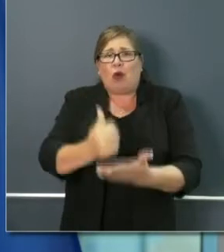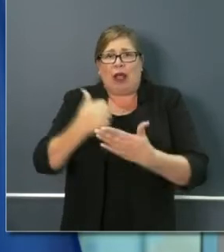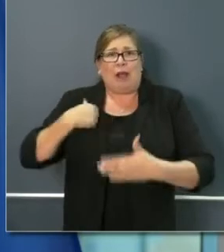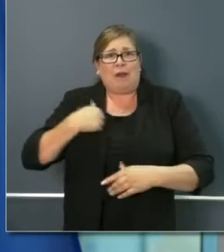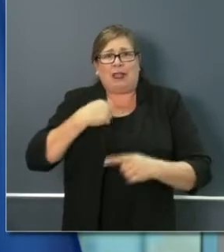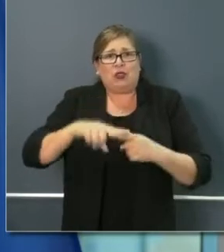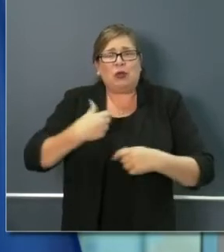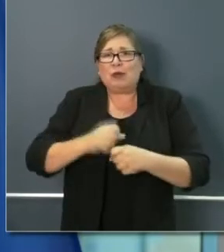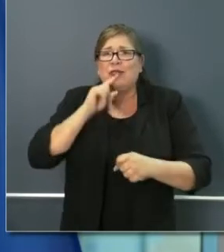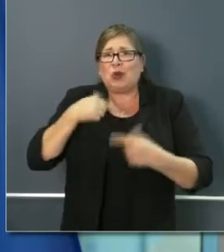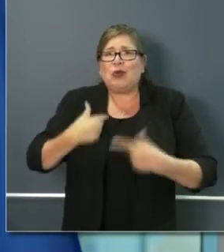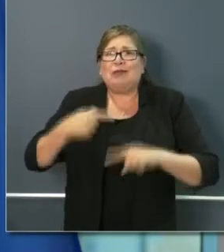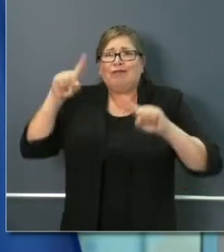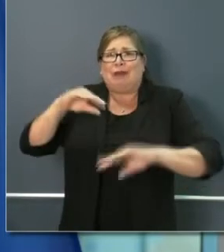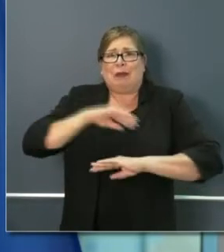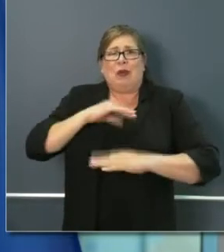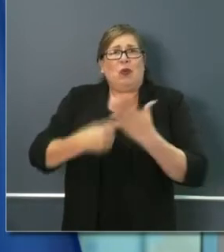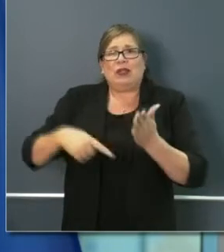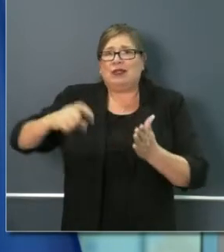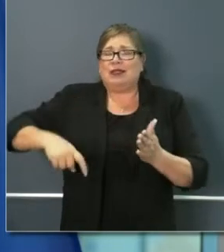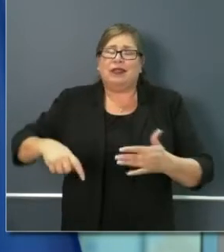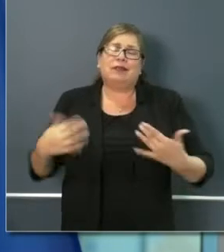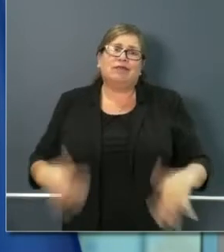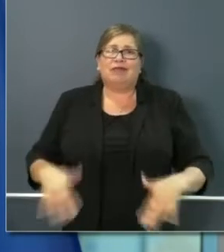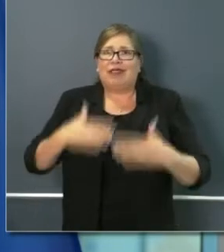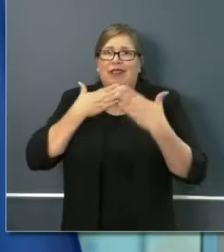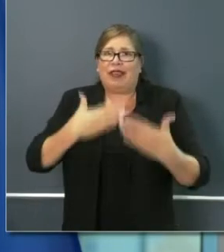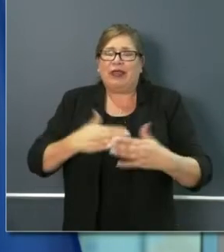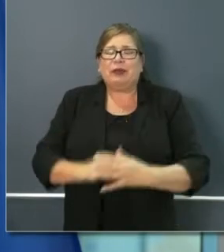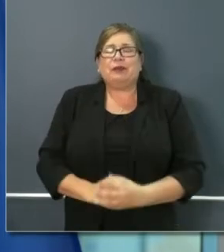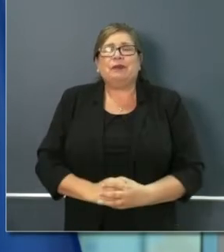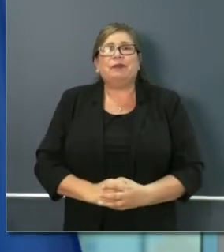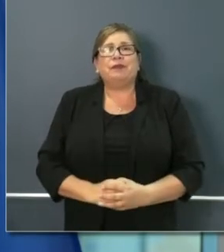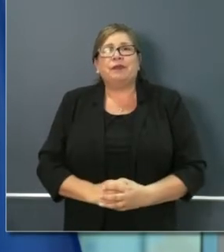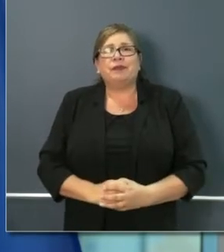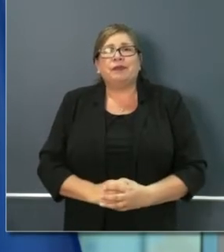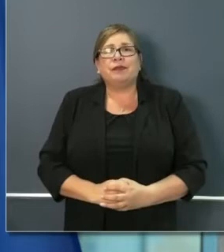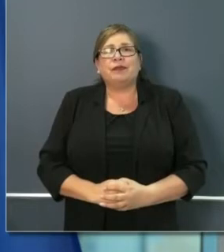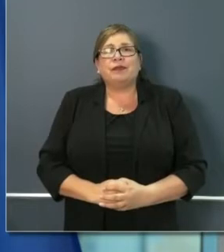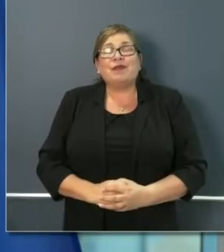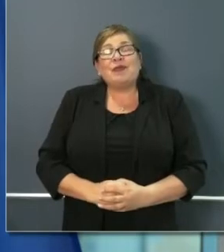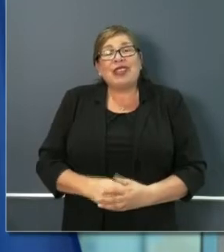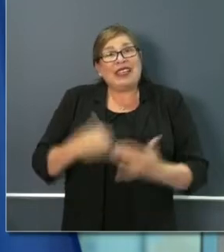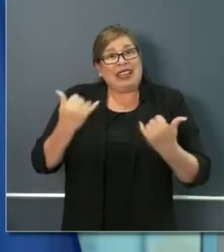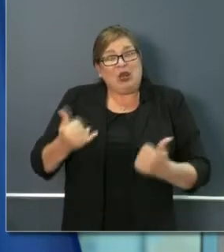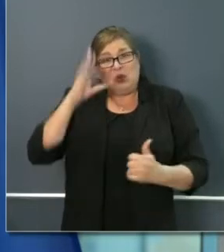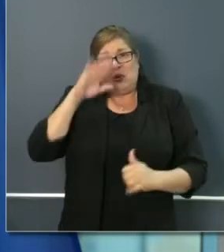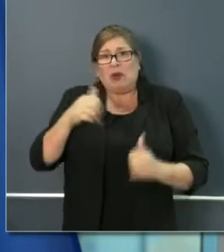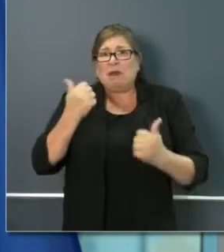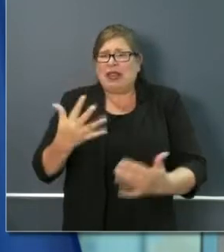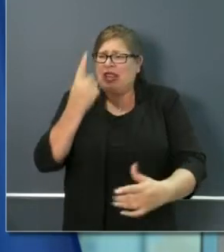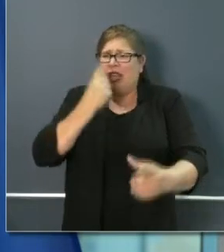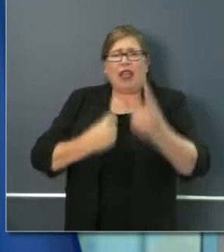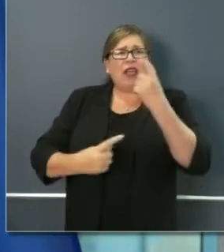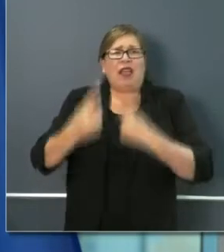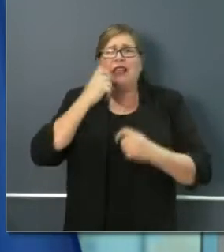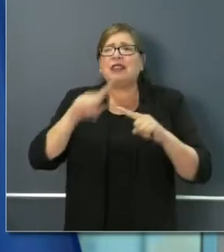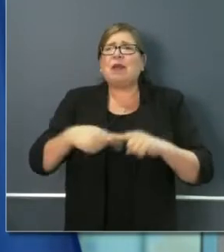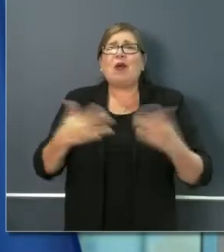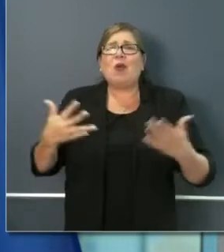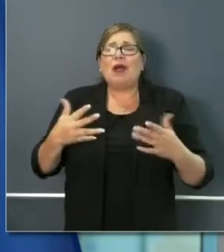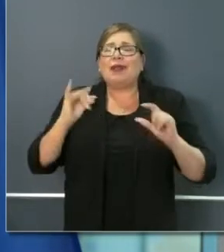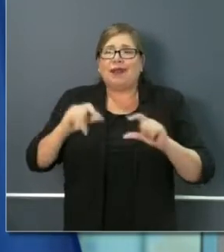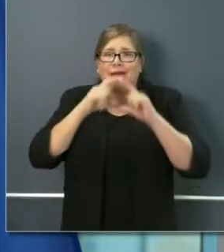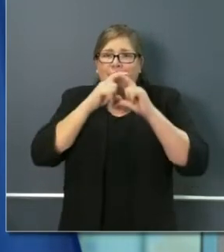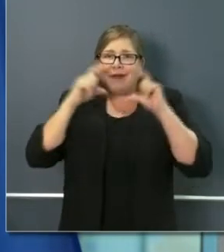getting a lot of questions at this moment about masks, not just N95 masks, not just